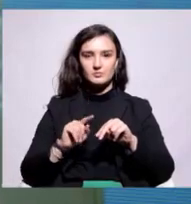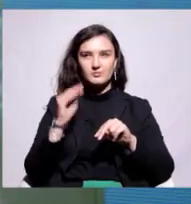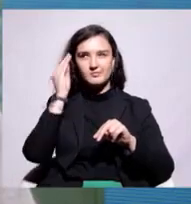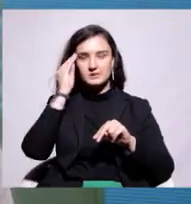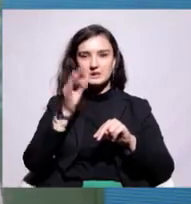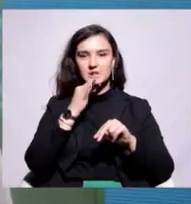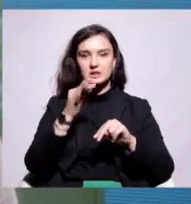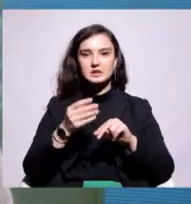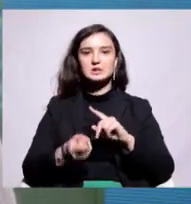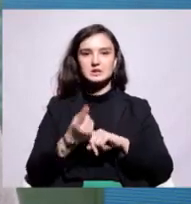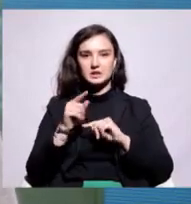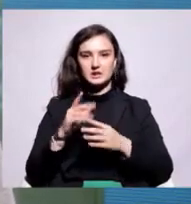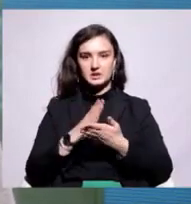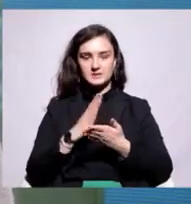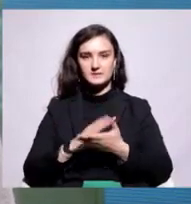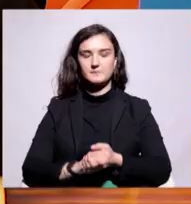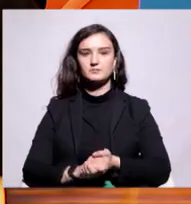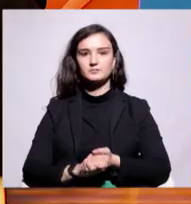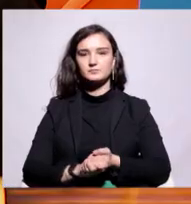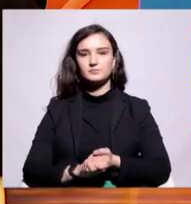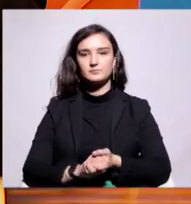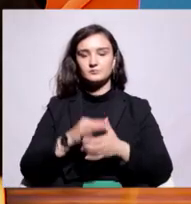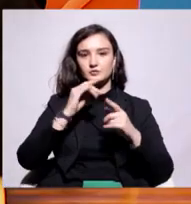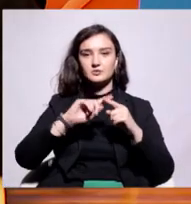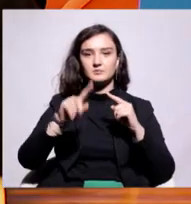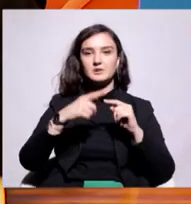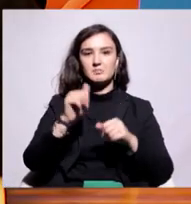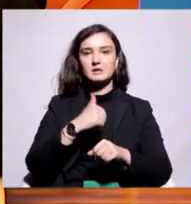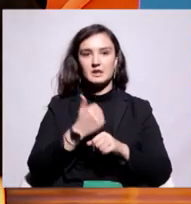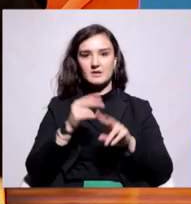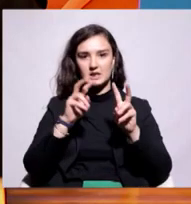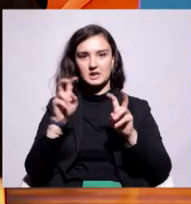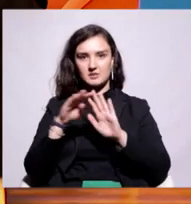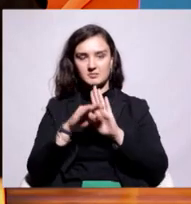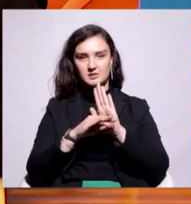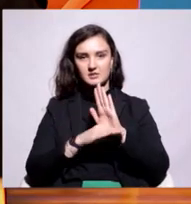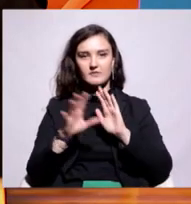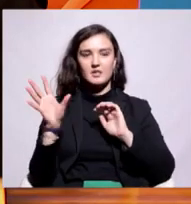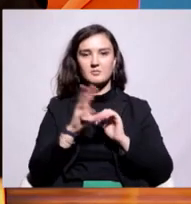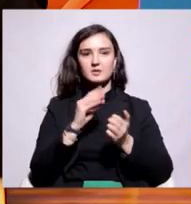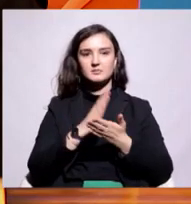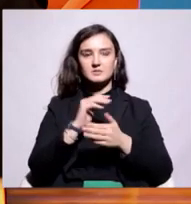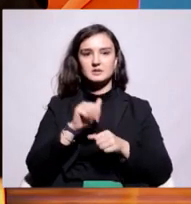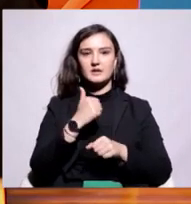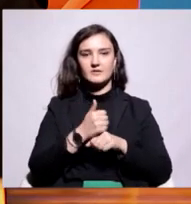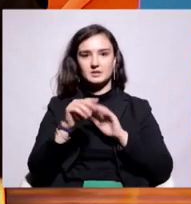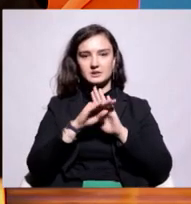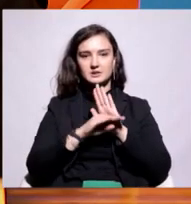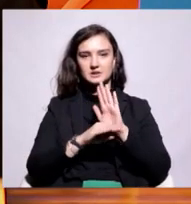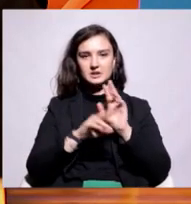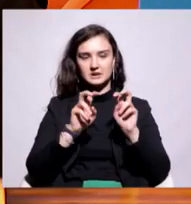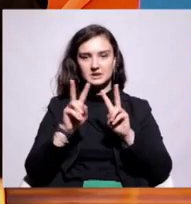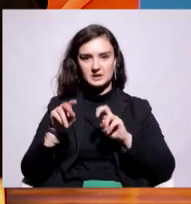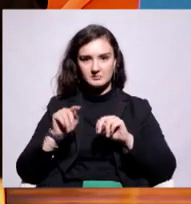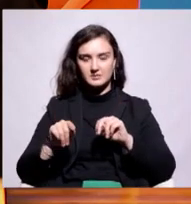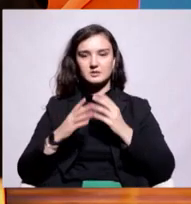idea of where it comes from. And then we have a look at the main themes. Now, every author has main themes he's trying to convey